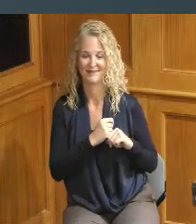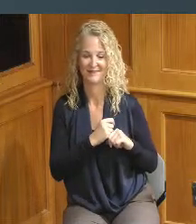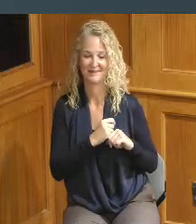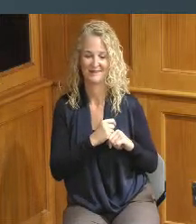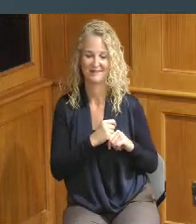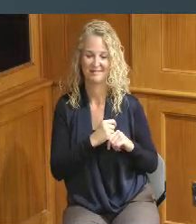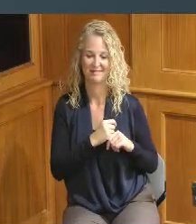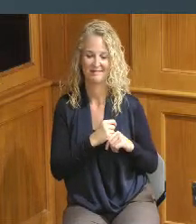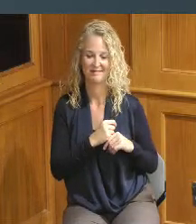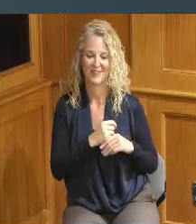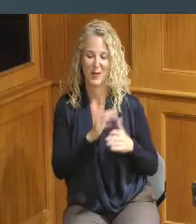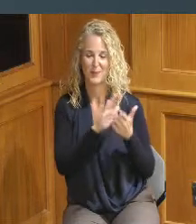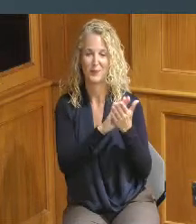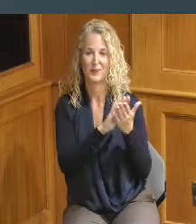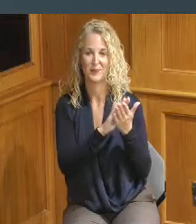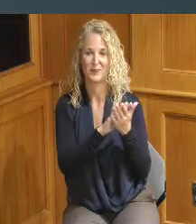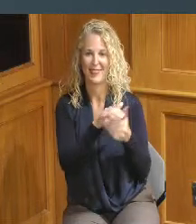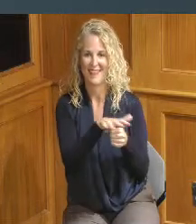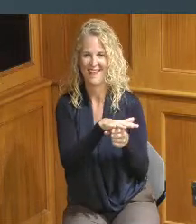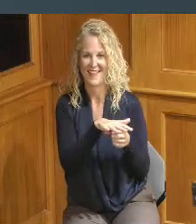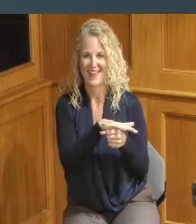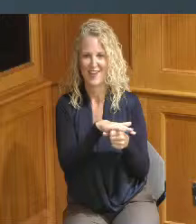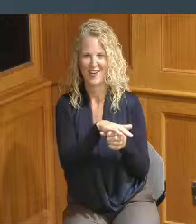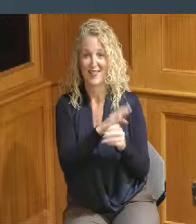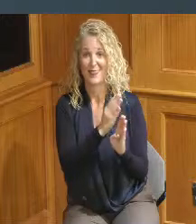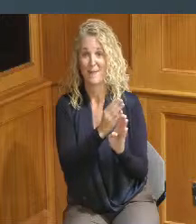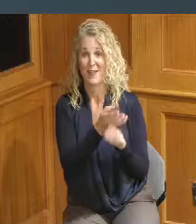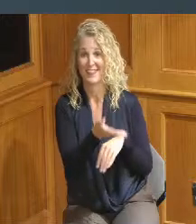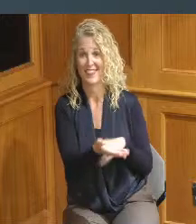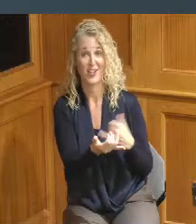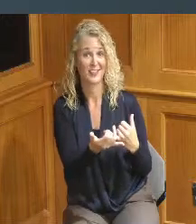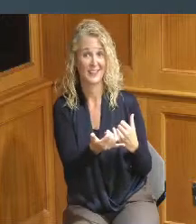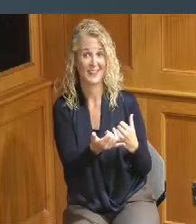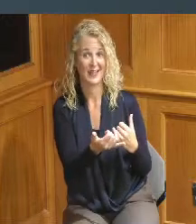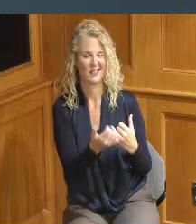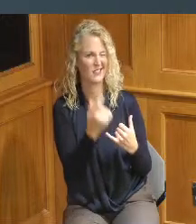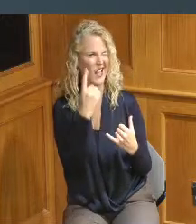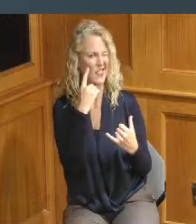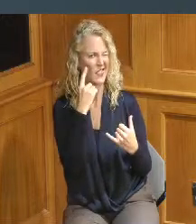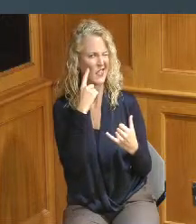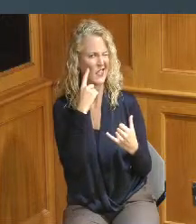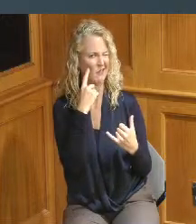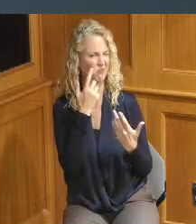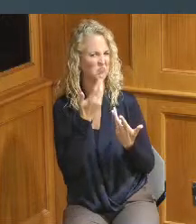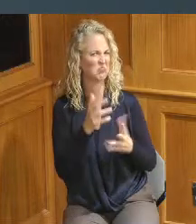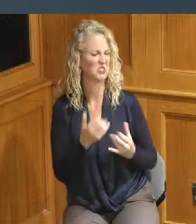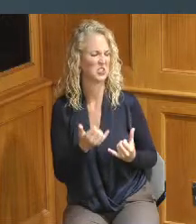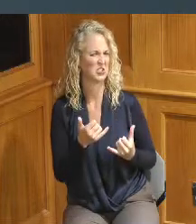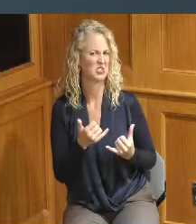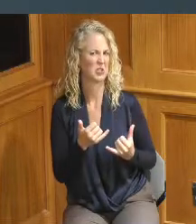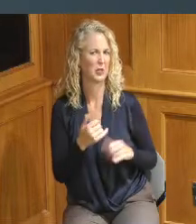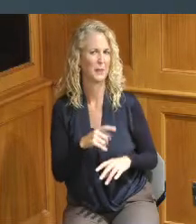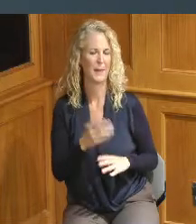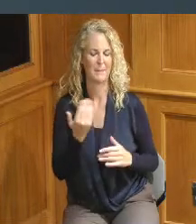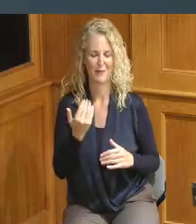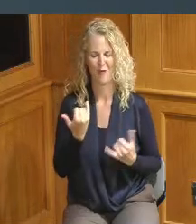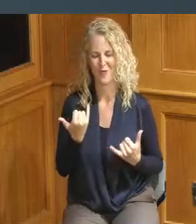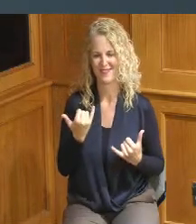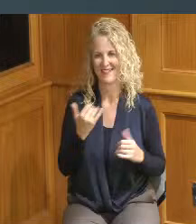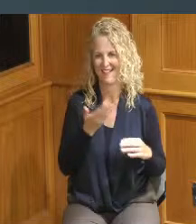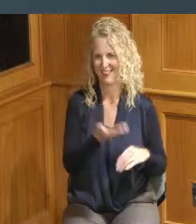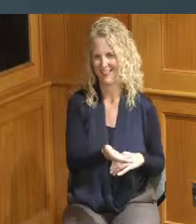So shout out to Springdale, they'll be there. I think they're wrapping up, but they were out